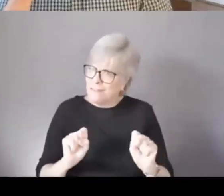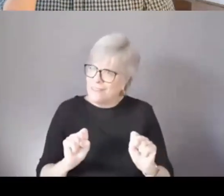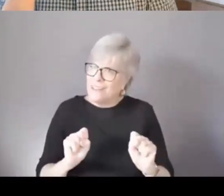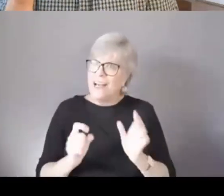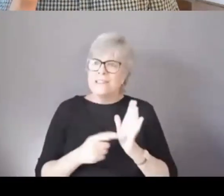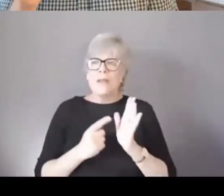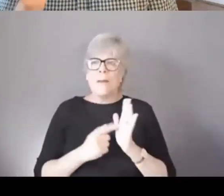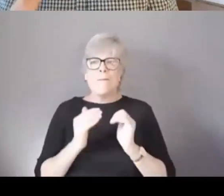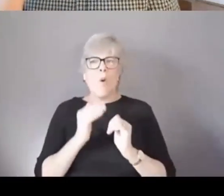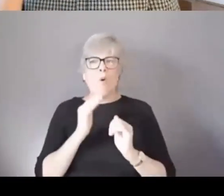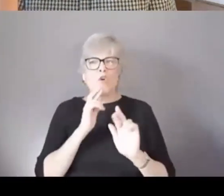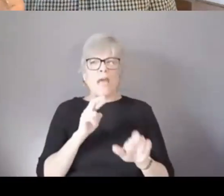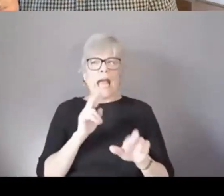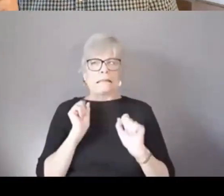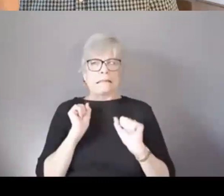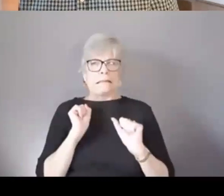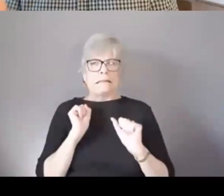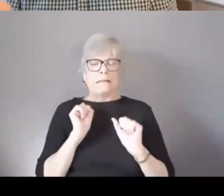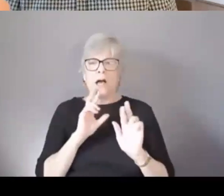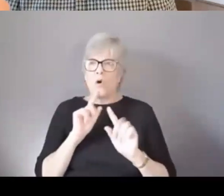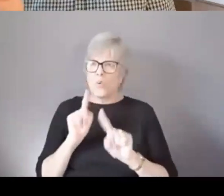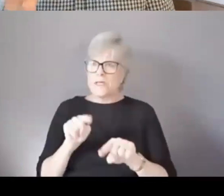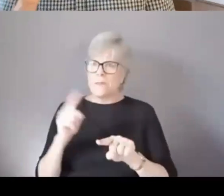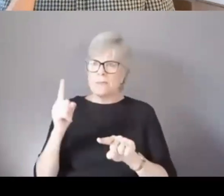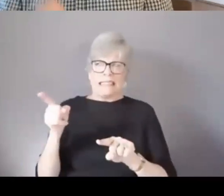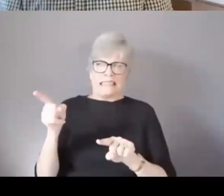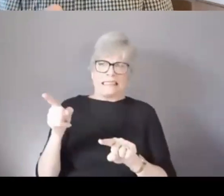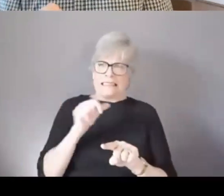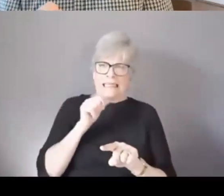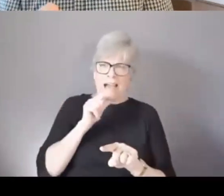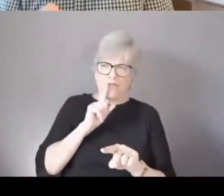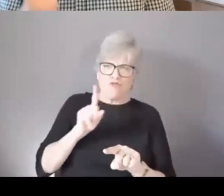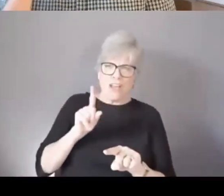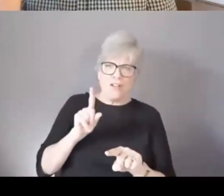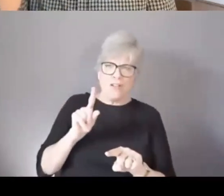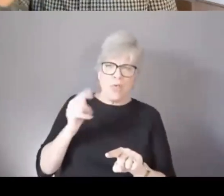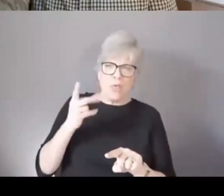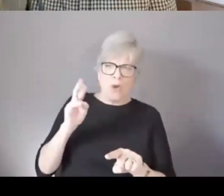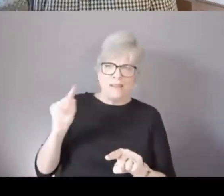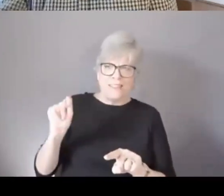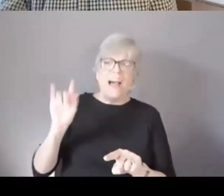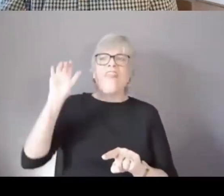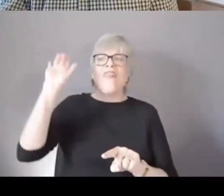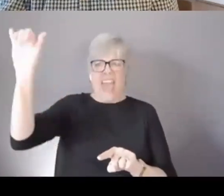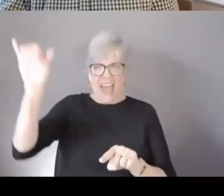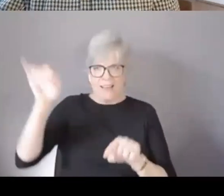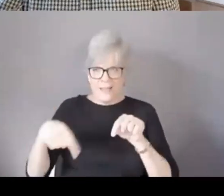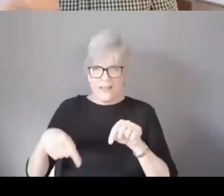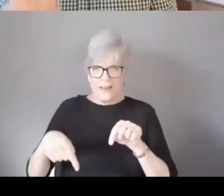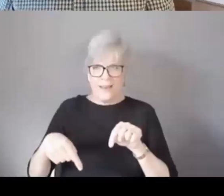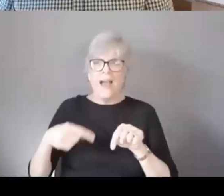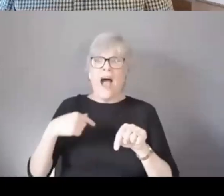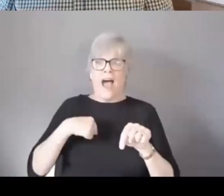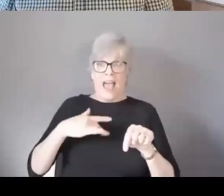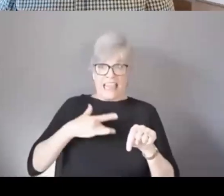might overreact just a little bit, or they're responding to something that's not a real threat. And that's anxiety. Anxiety is, I think something's a threat,